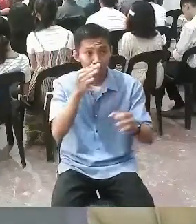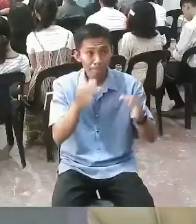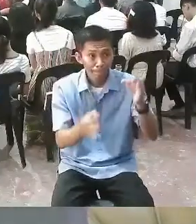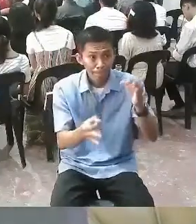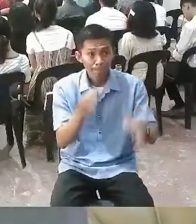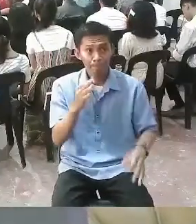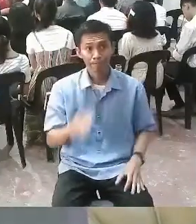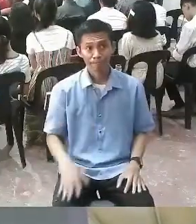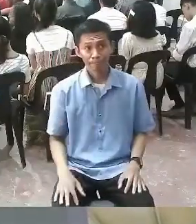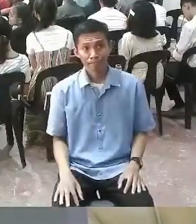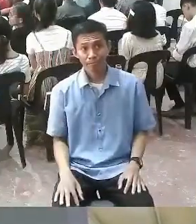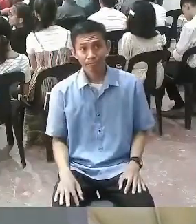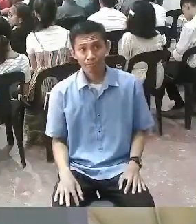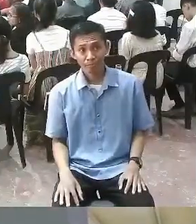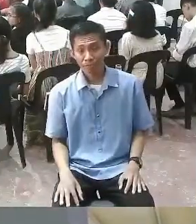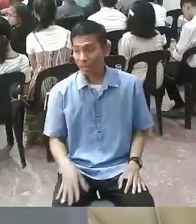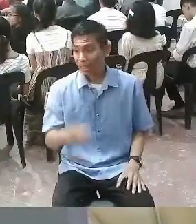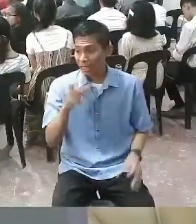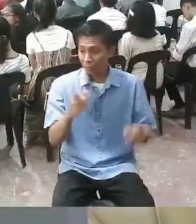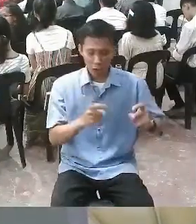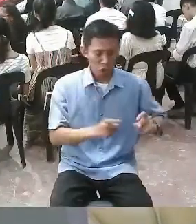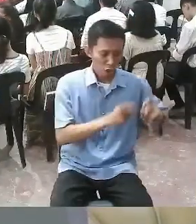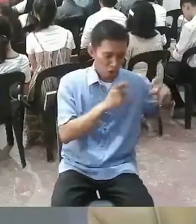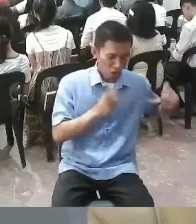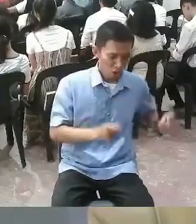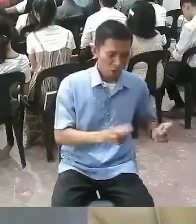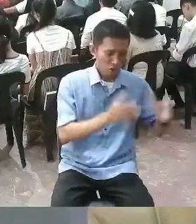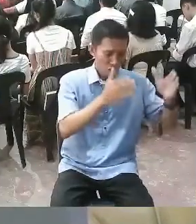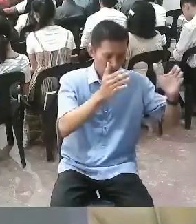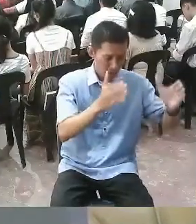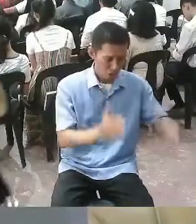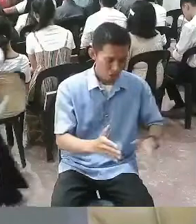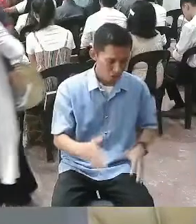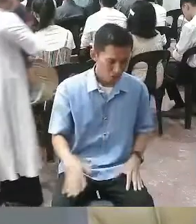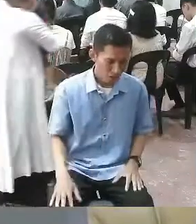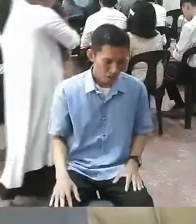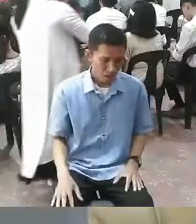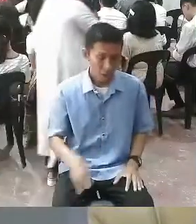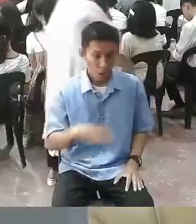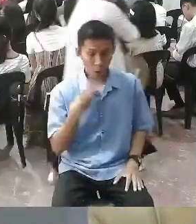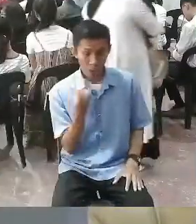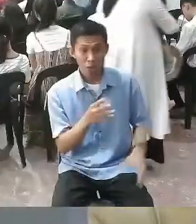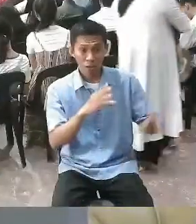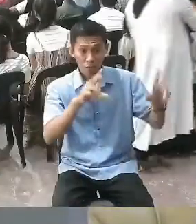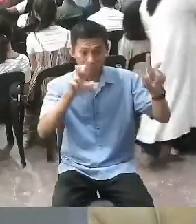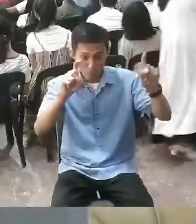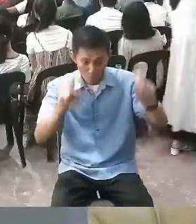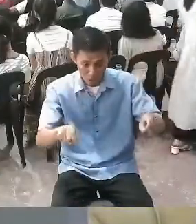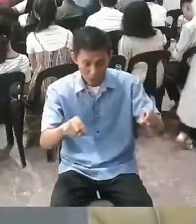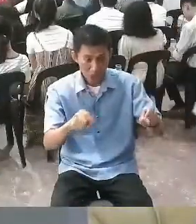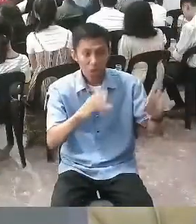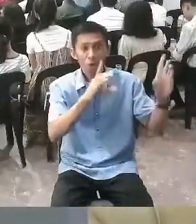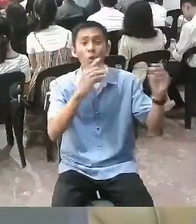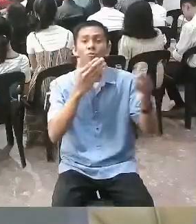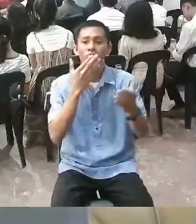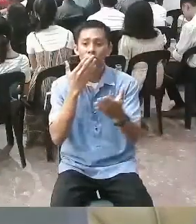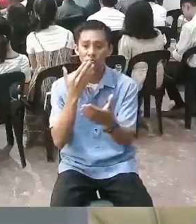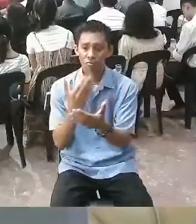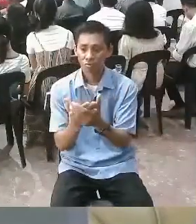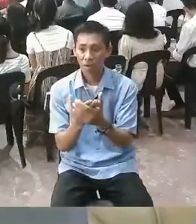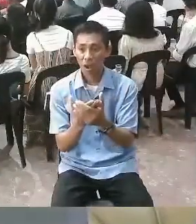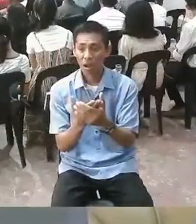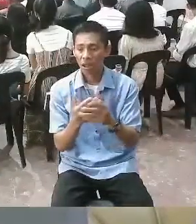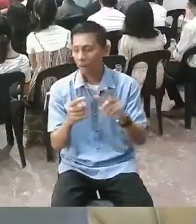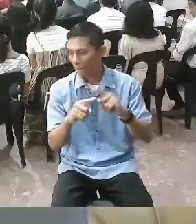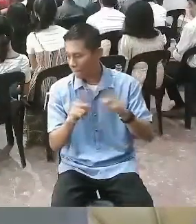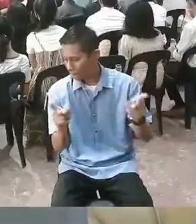it's in our mind. It's in our training. We have to be good. And so the